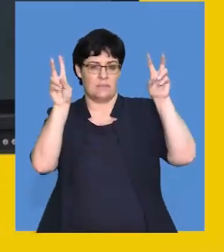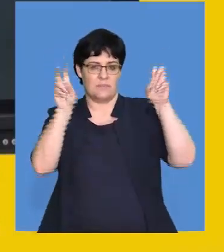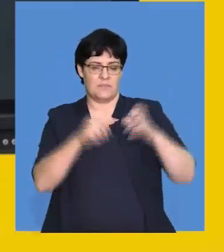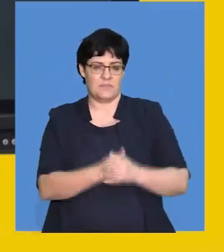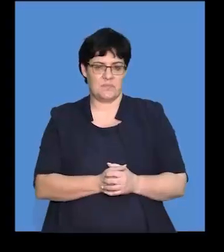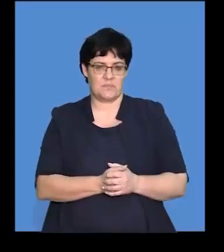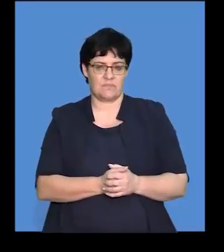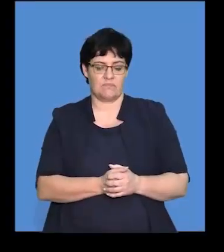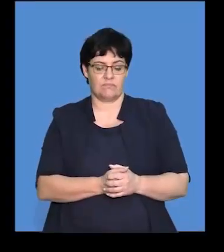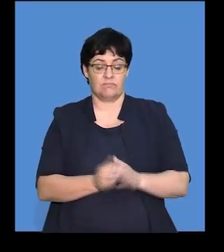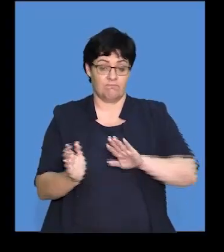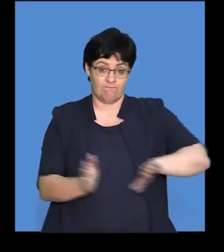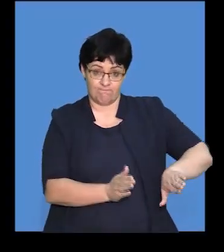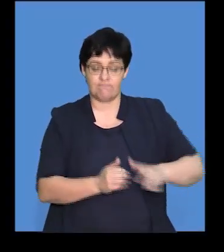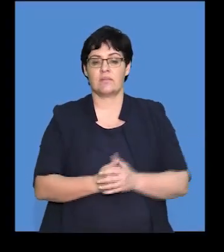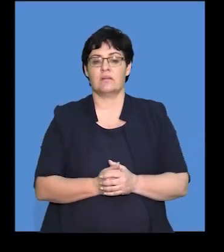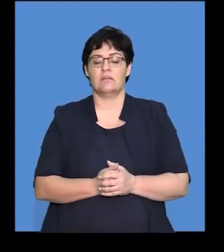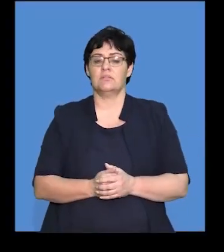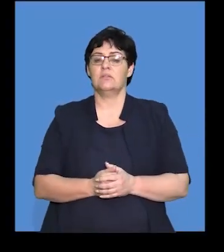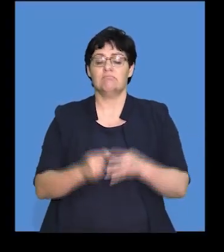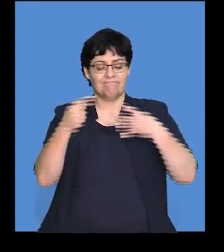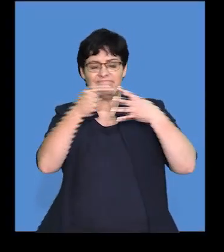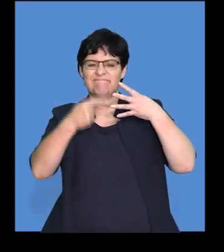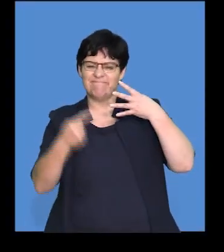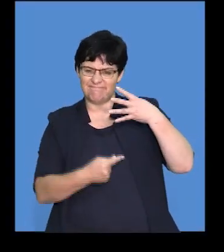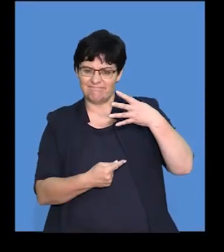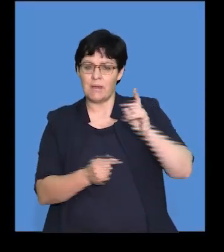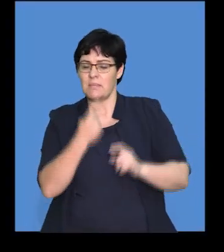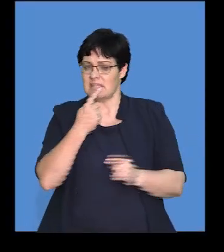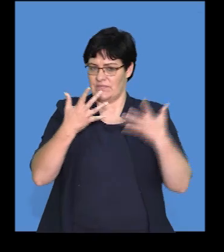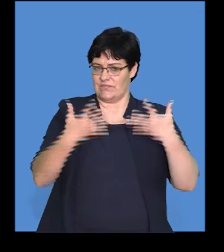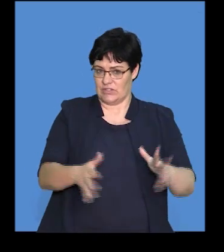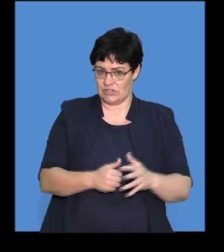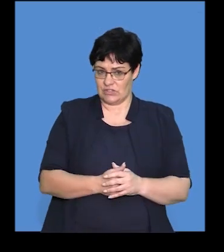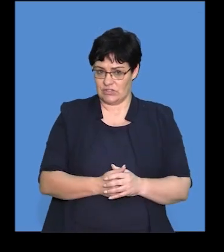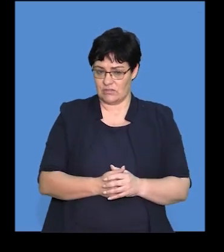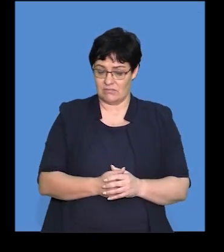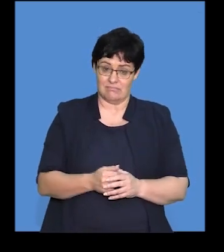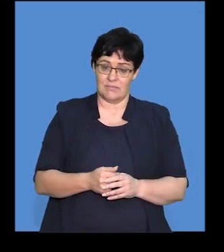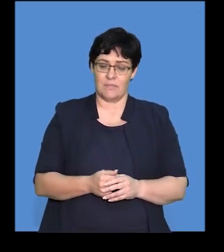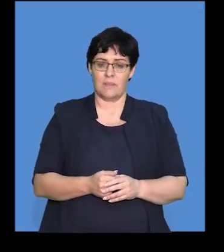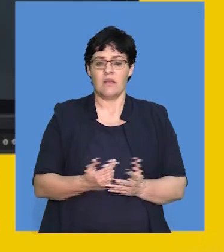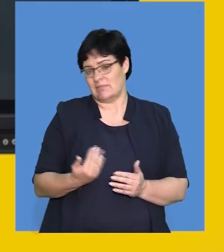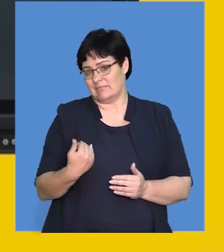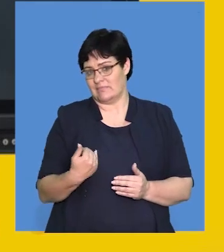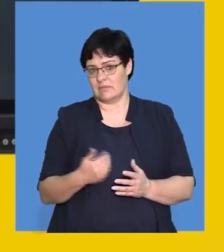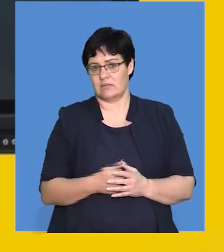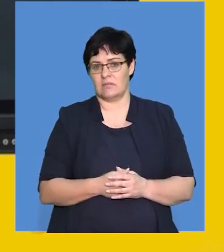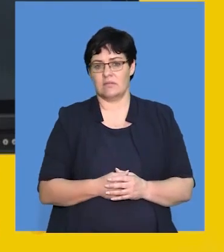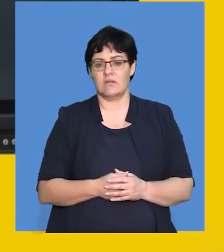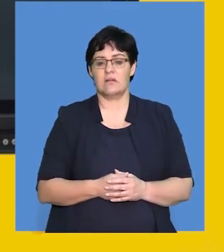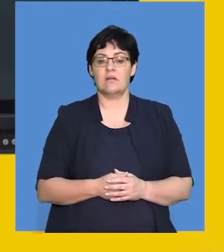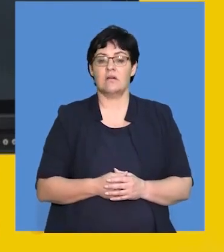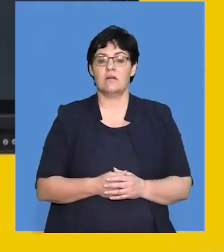theme. Now, these aspects that I have mentioned in just now, in a few